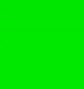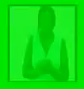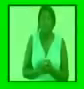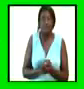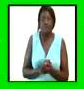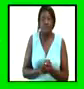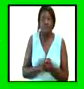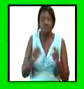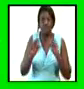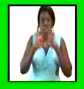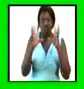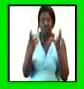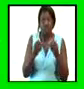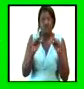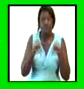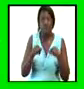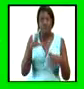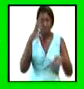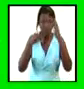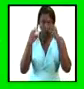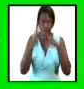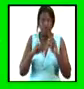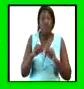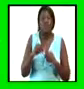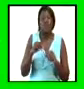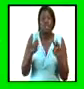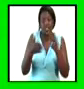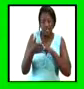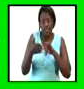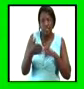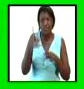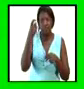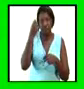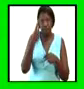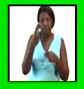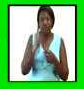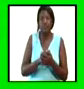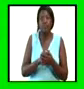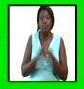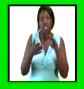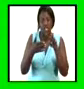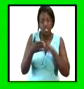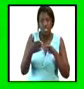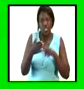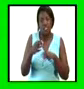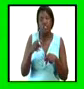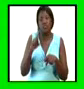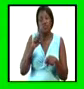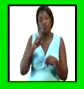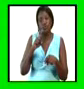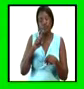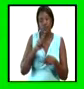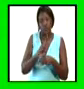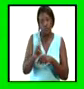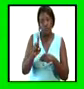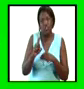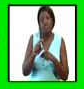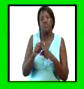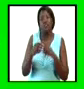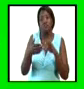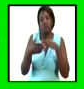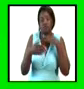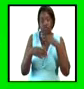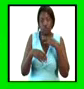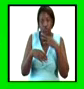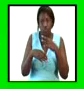Viewers, let's sum up the guidelines we have learned today for reading with understanding. Read through the passage once to get a general idea of what it is